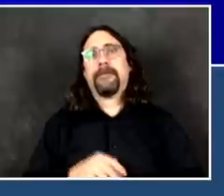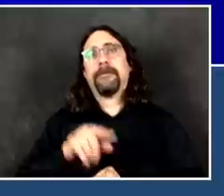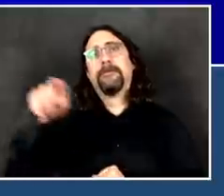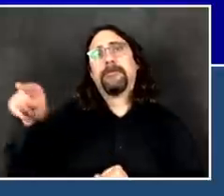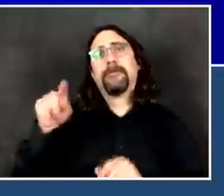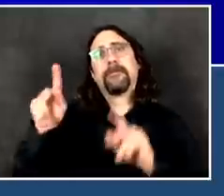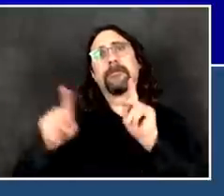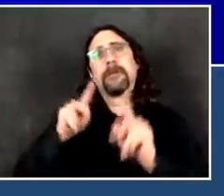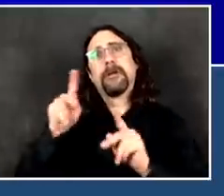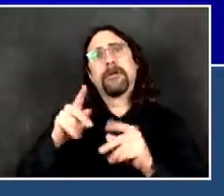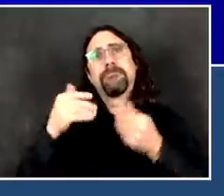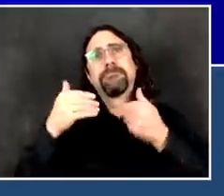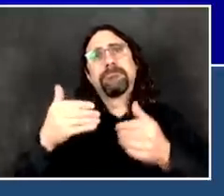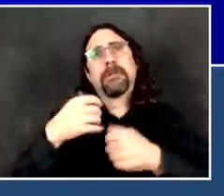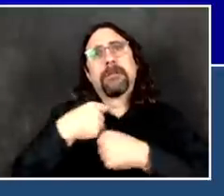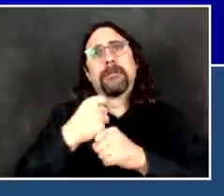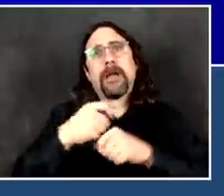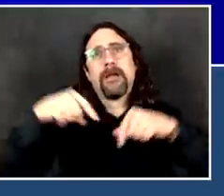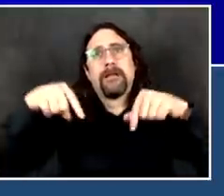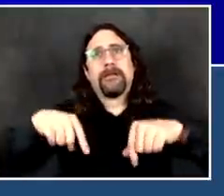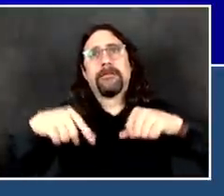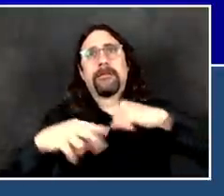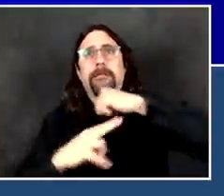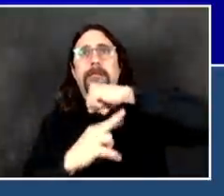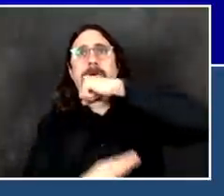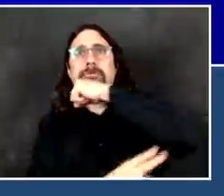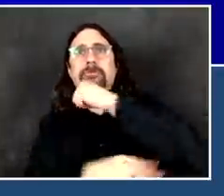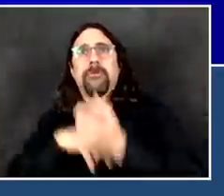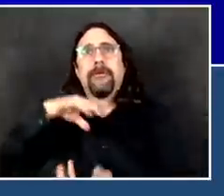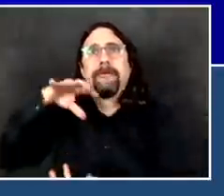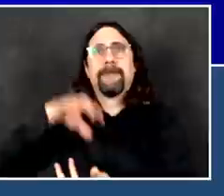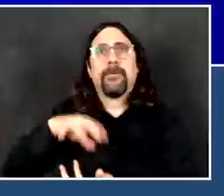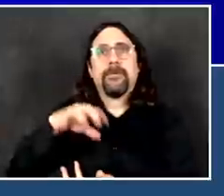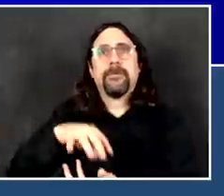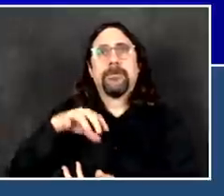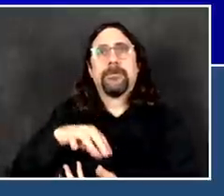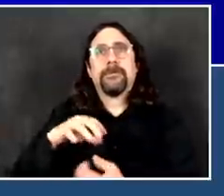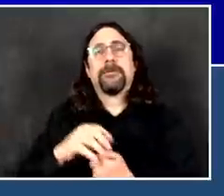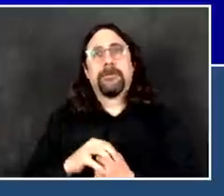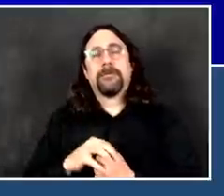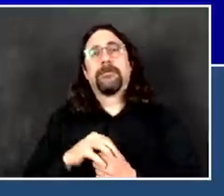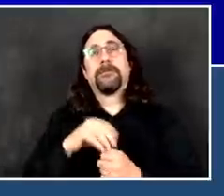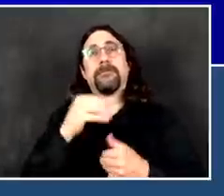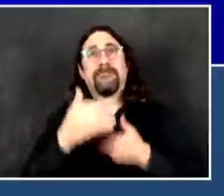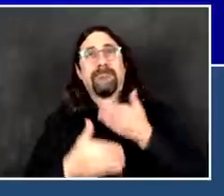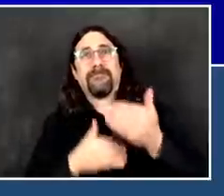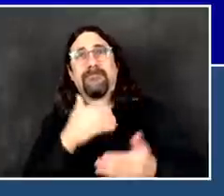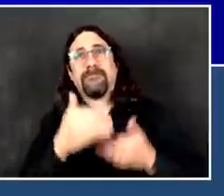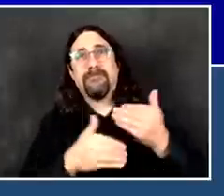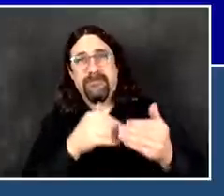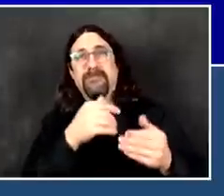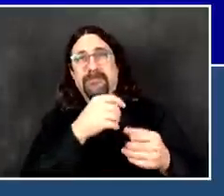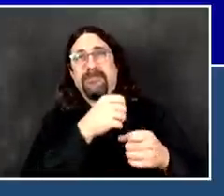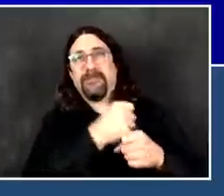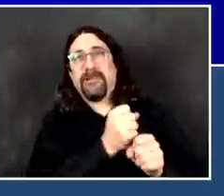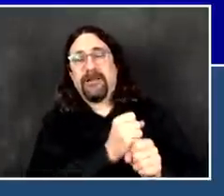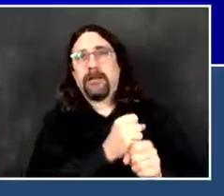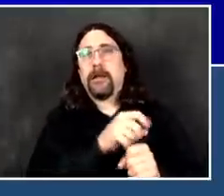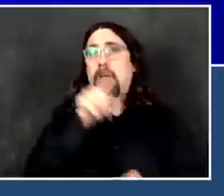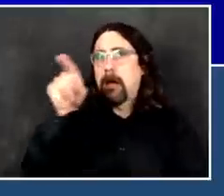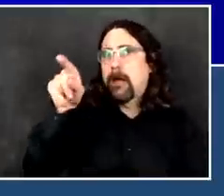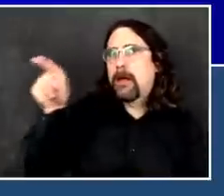ventilator from hospital systems and absolutely in other parts of the world as well. So in fact, there will be a